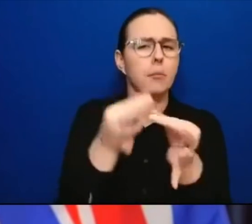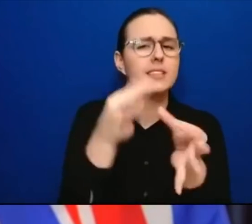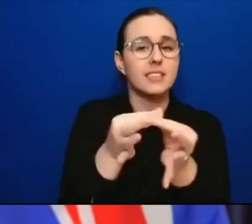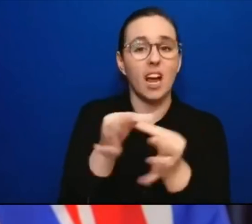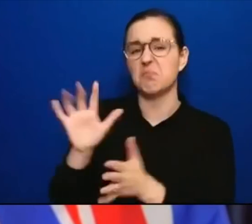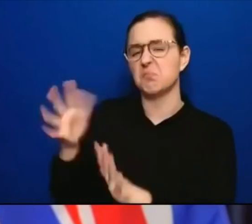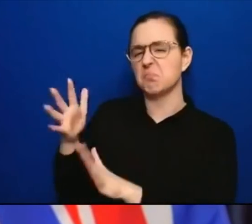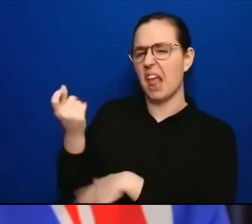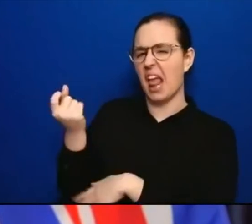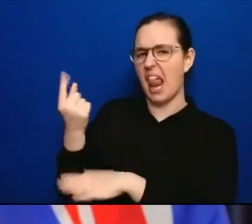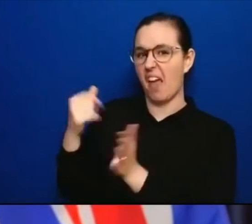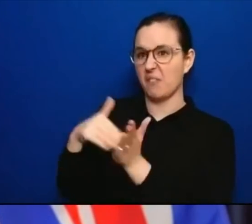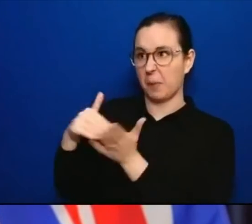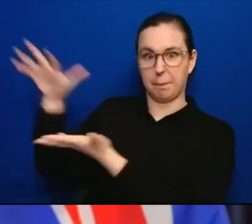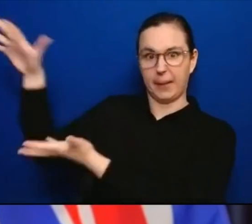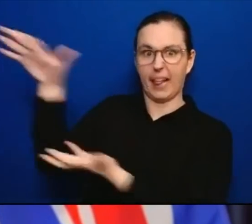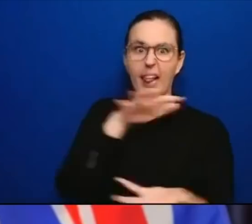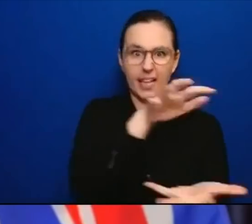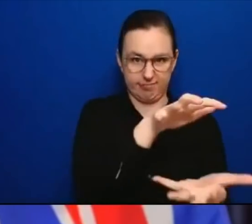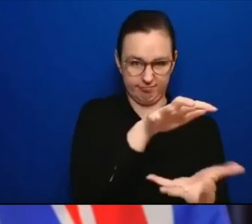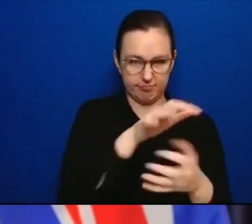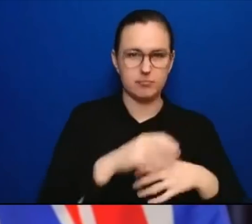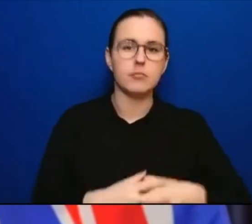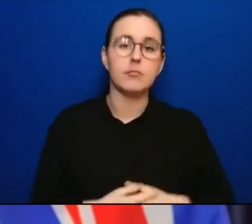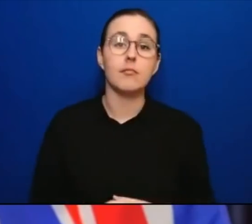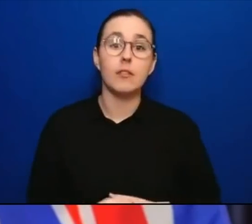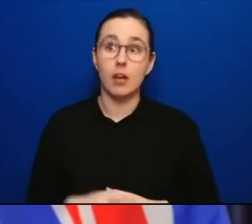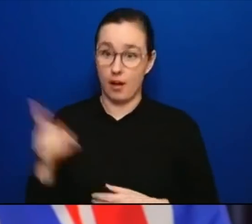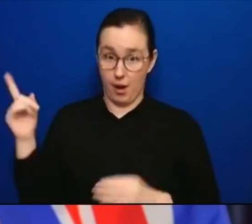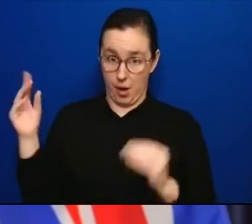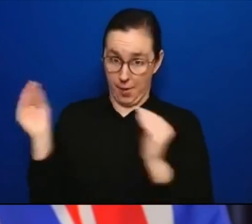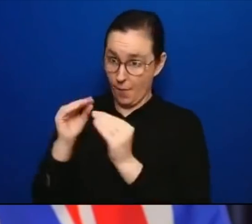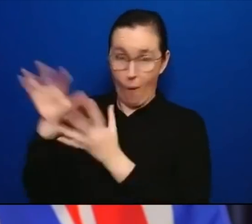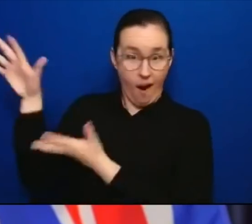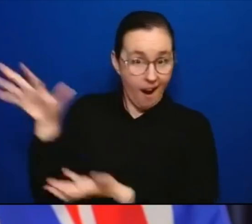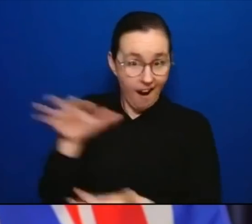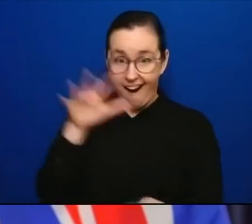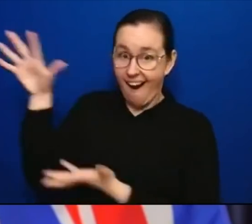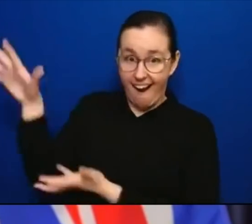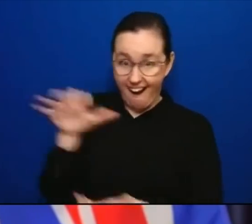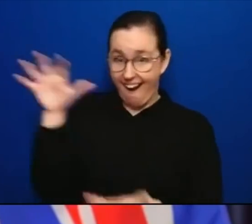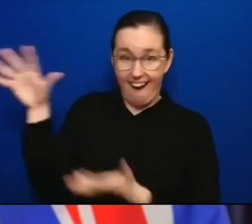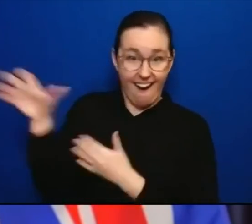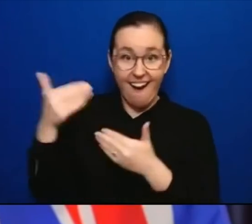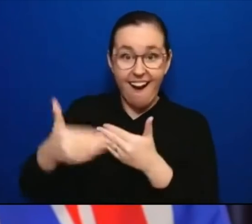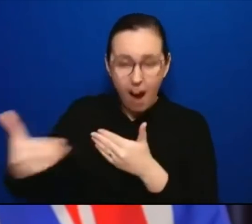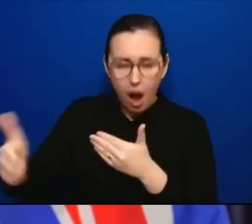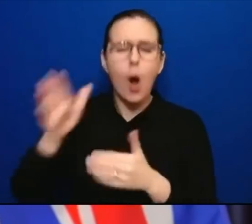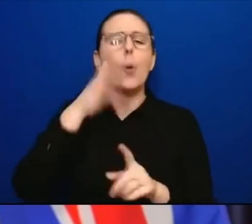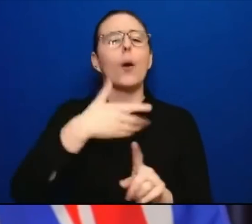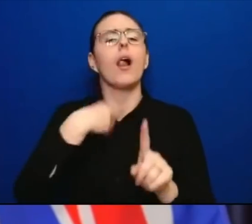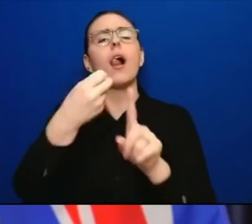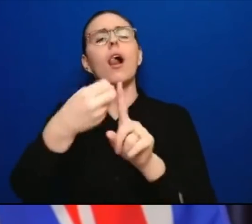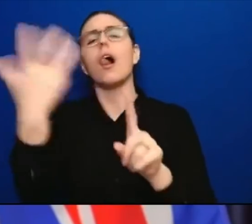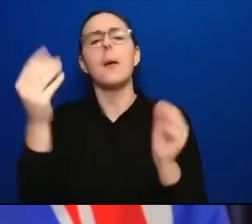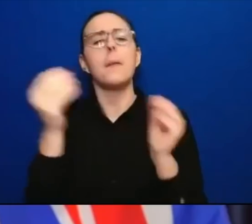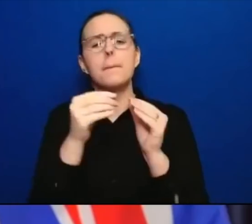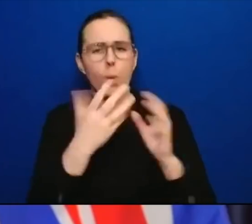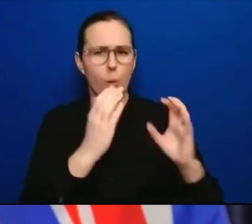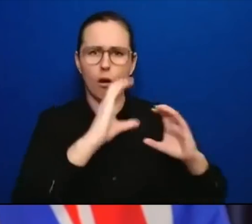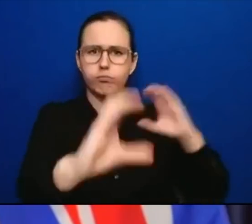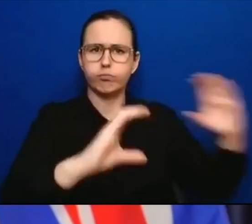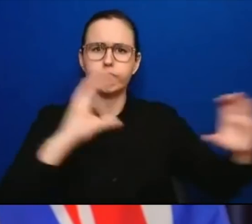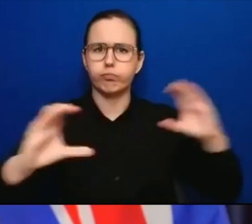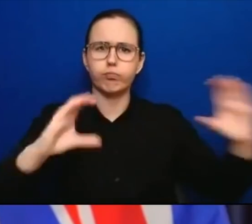past 11 million of the 12 million we have now. And then with the additional that are coming, we expect coming in the next couple of weeks, we will have